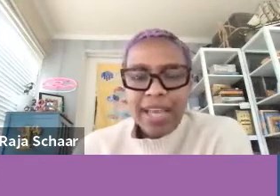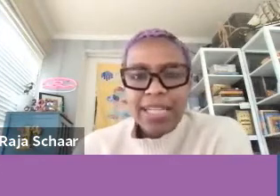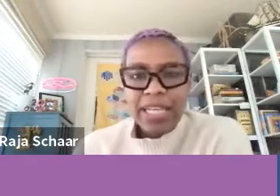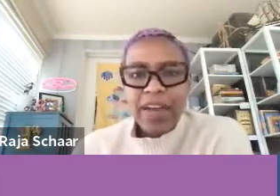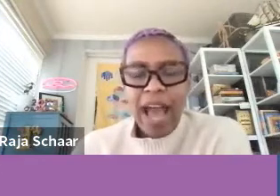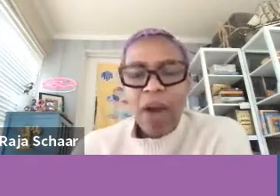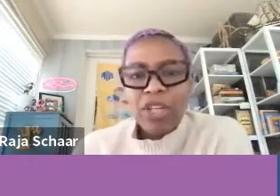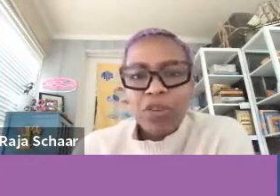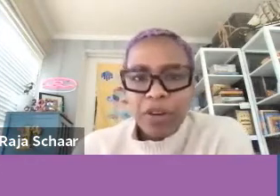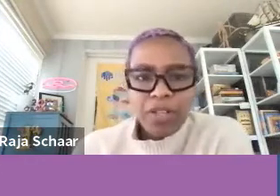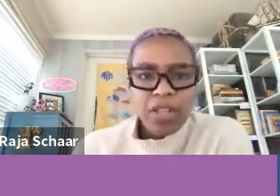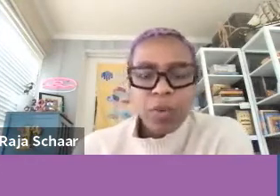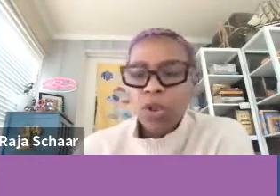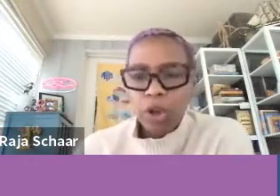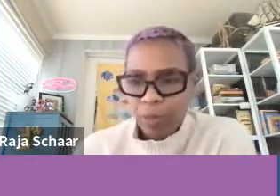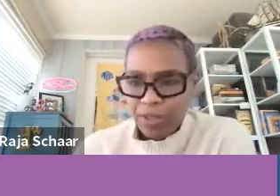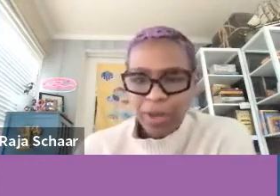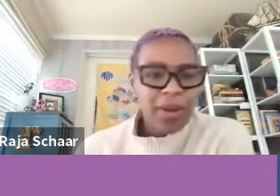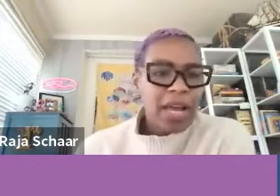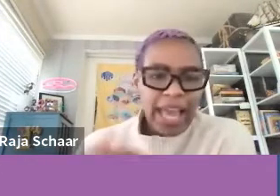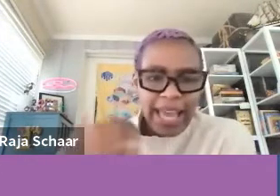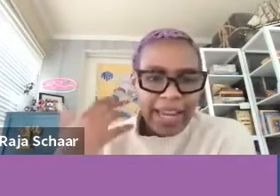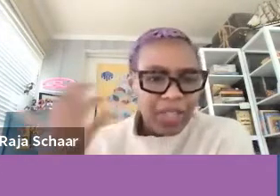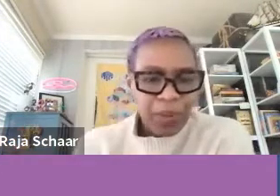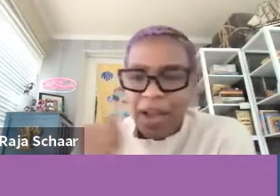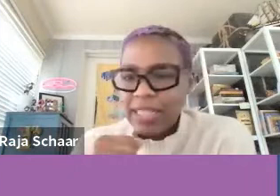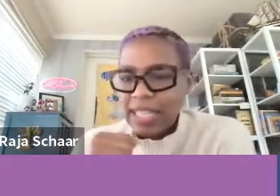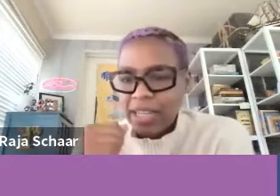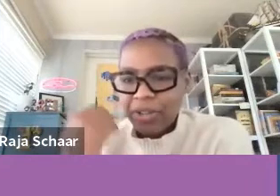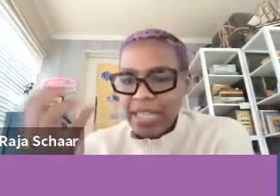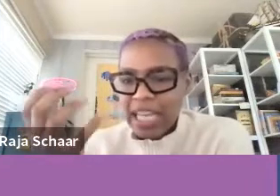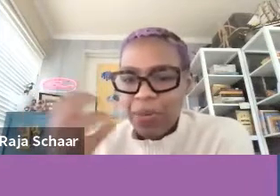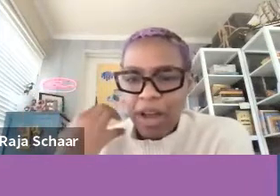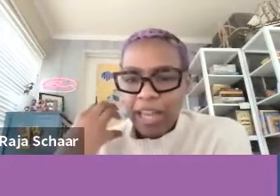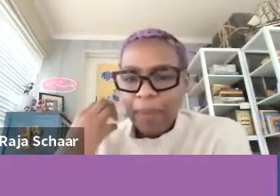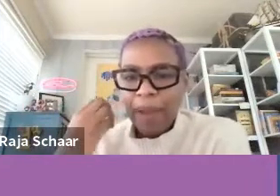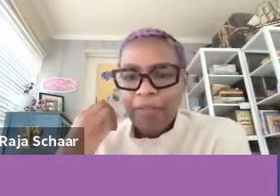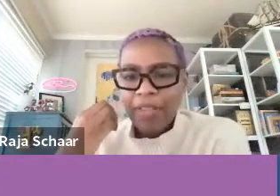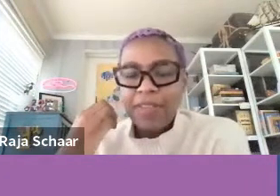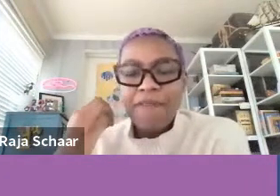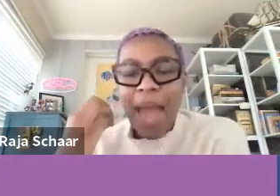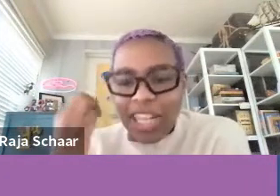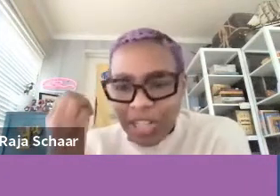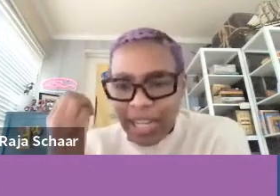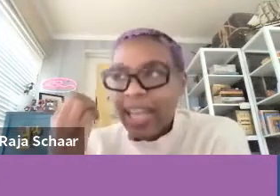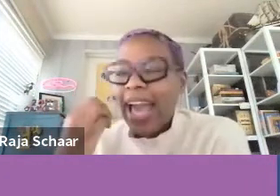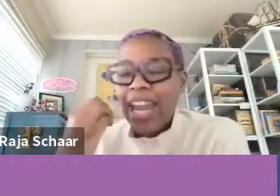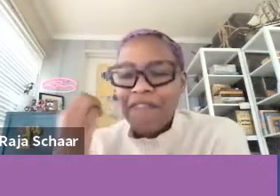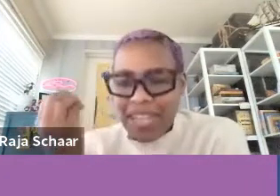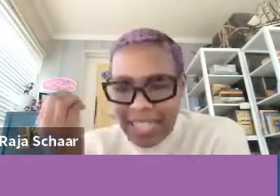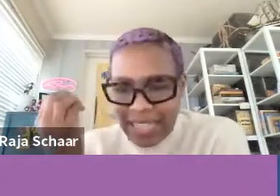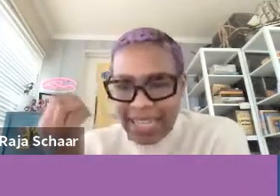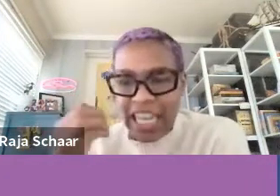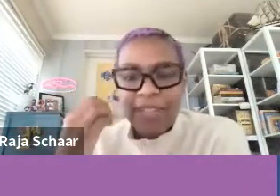imagine this idea of how we traverse the globe. So in 20,000 Leagues Under the Sea, we're talking about this imagining